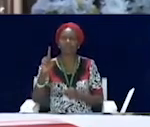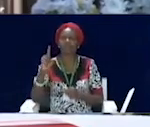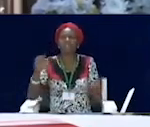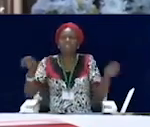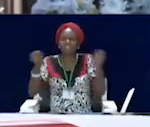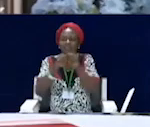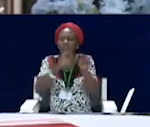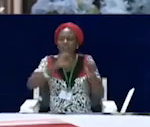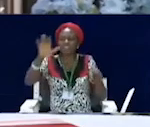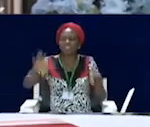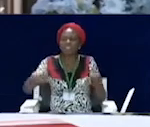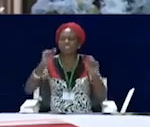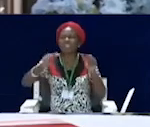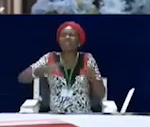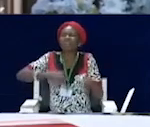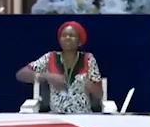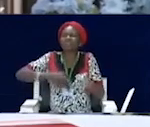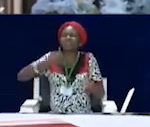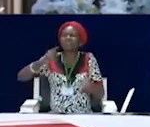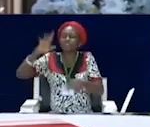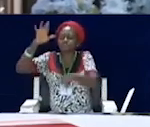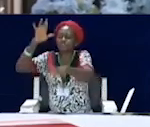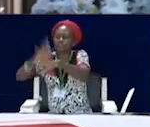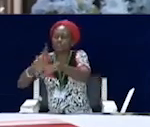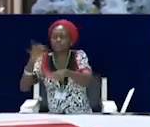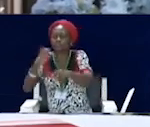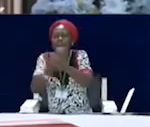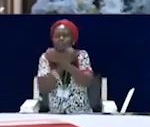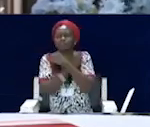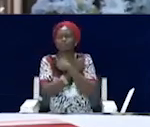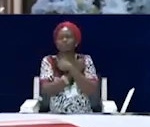Even a child can feel the touch of love,